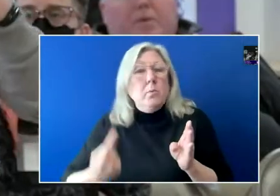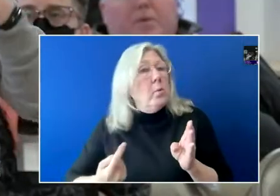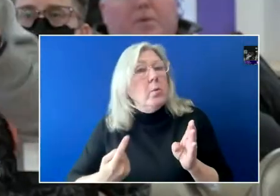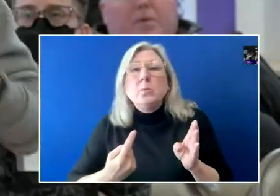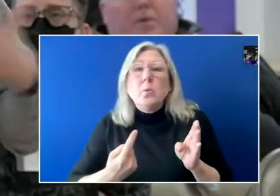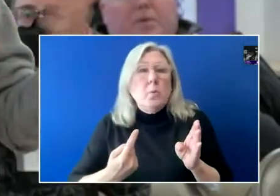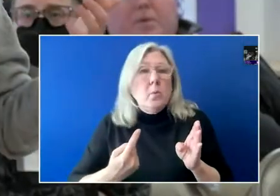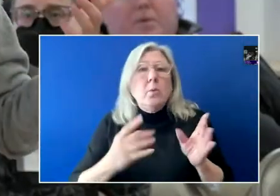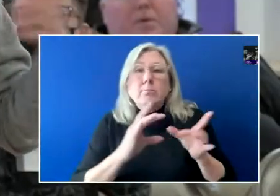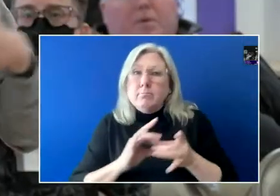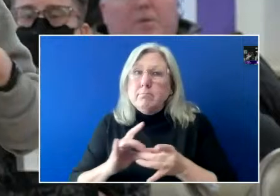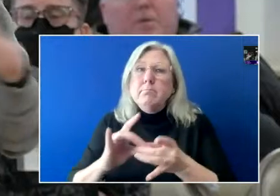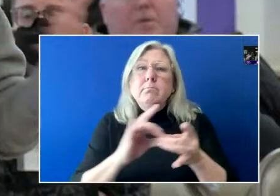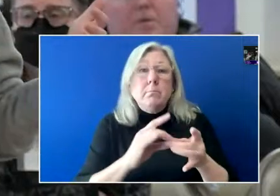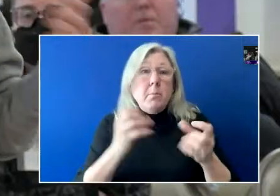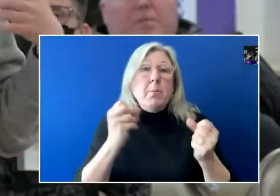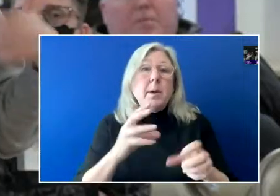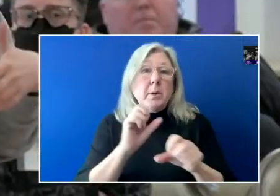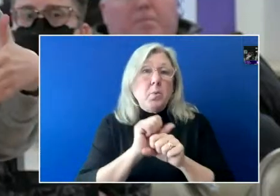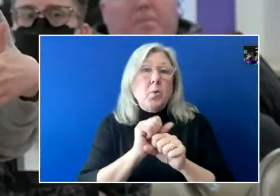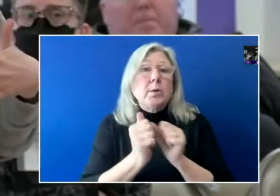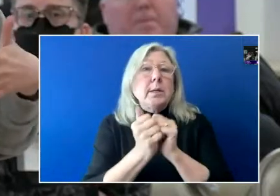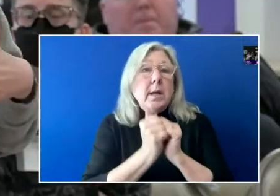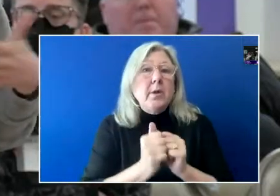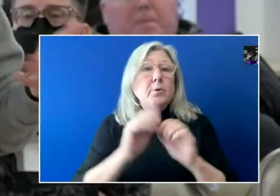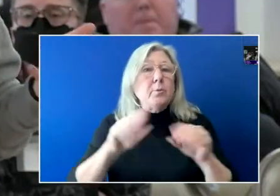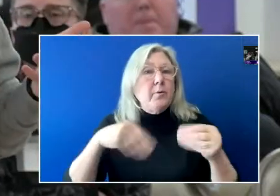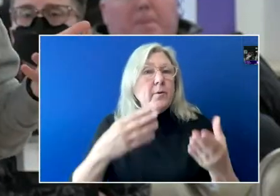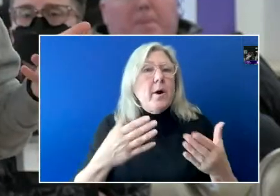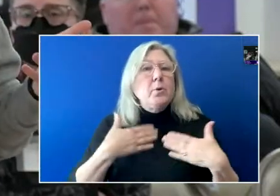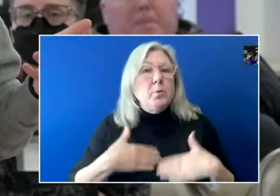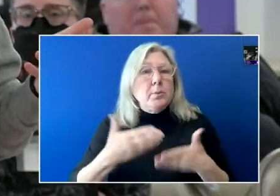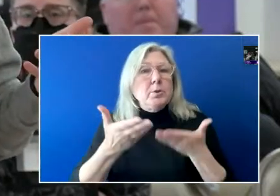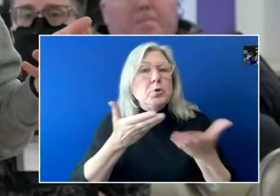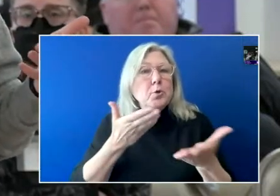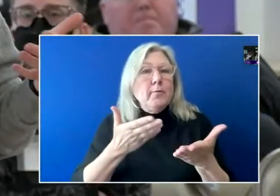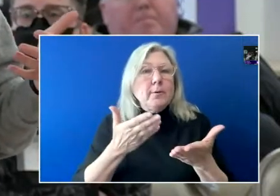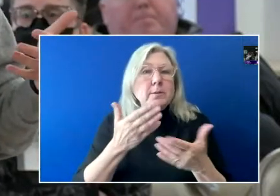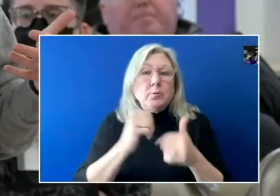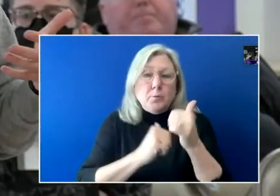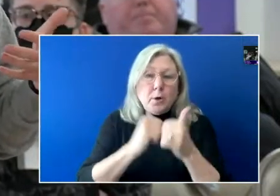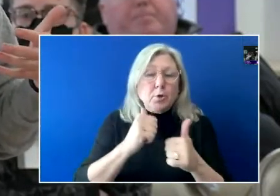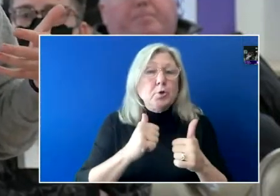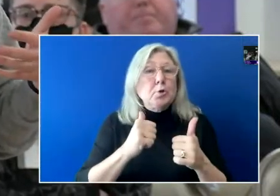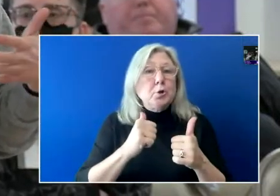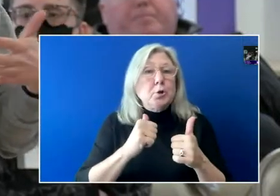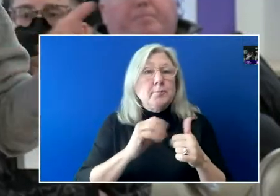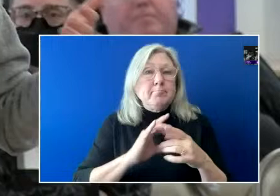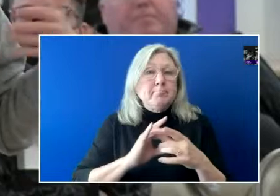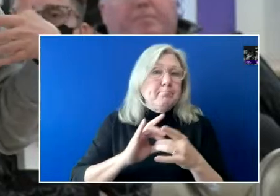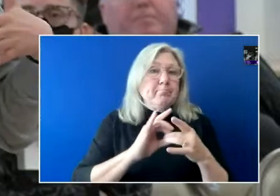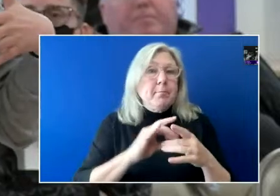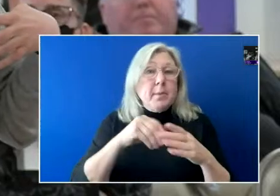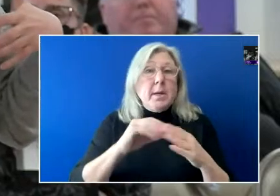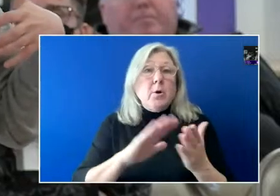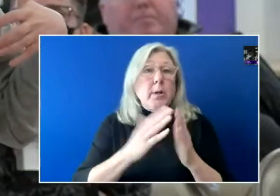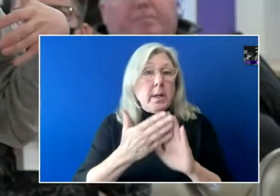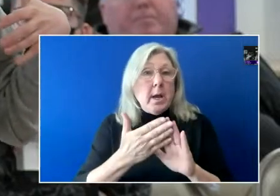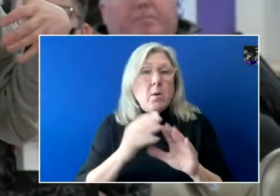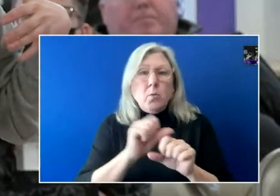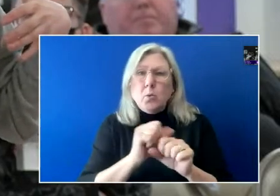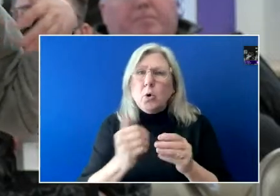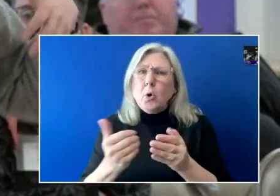services infrastructure and ecosystem in our town and work very closely together um and so I think that there